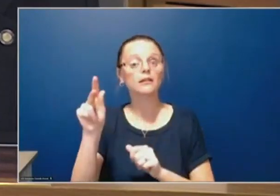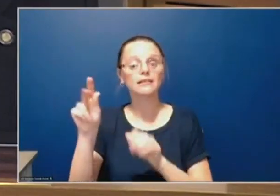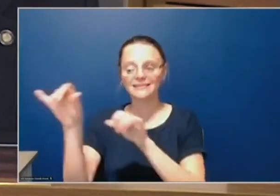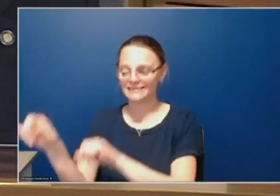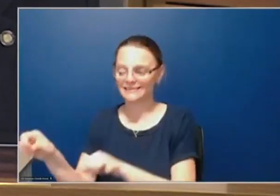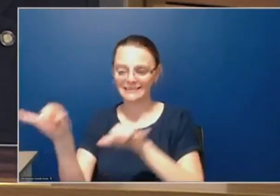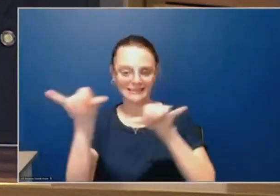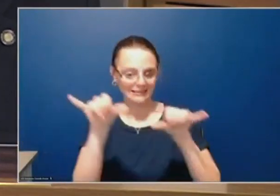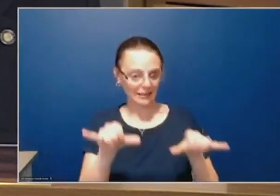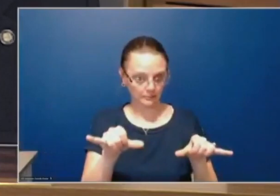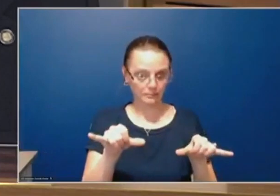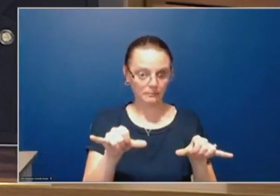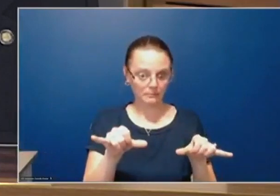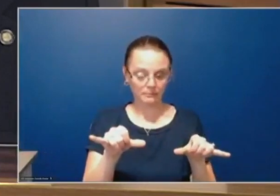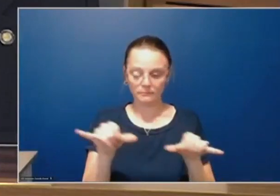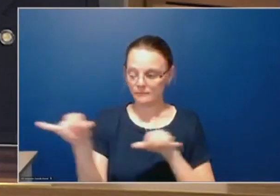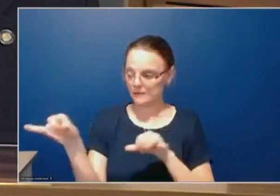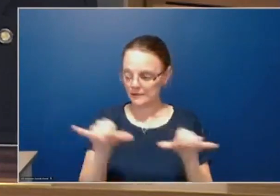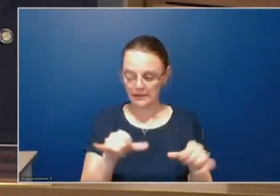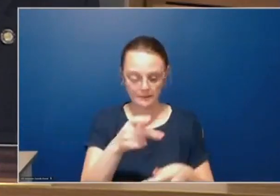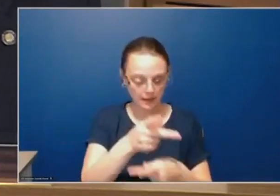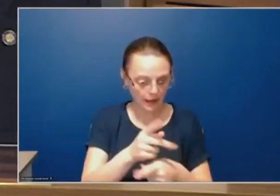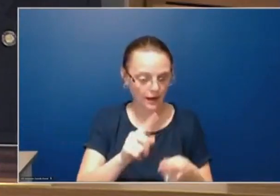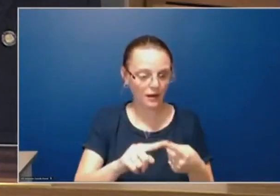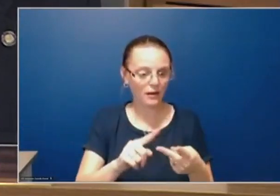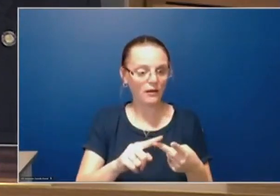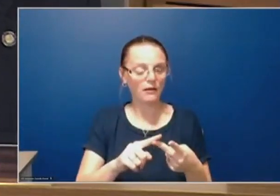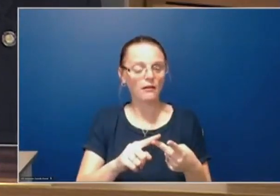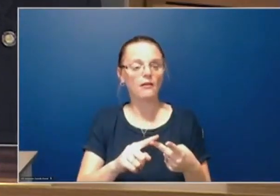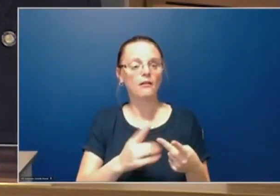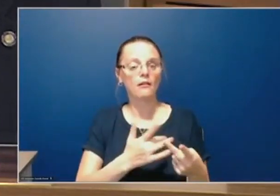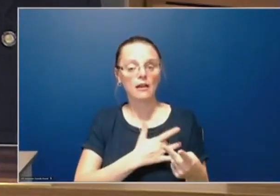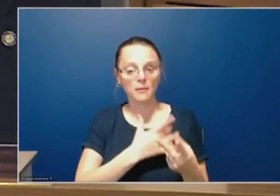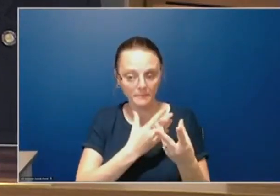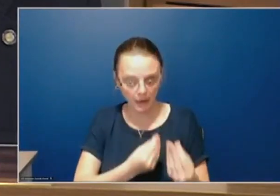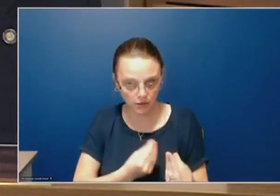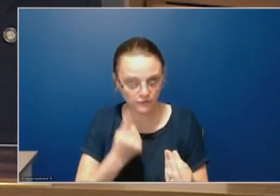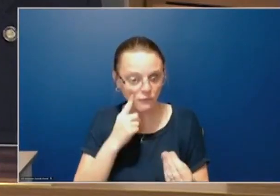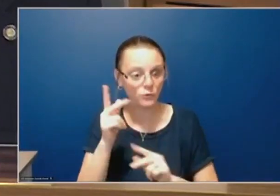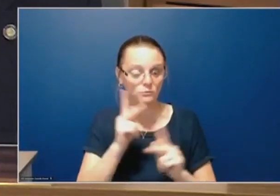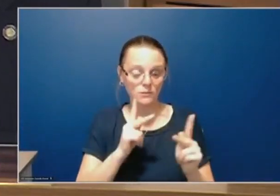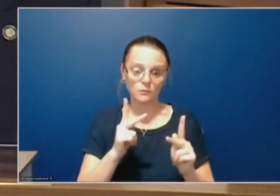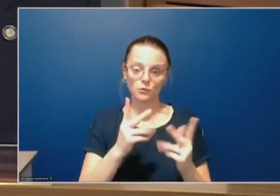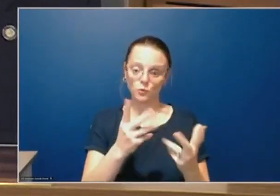and compassion that we treat gender-affirming folks.